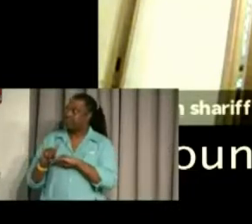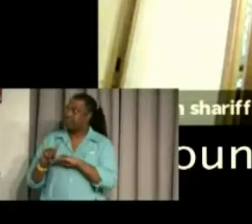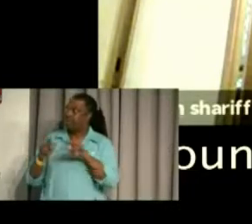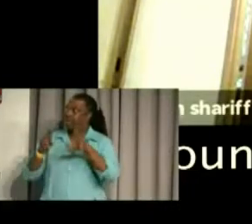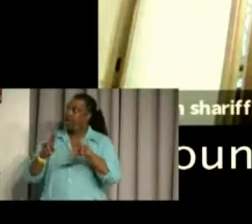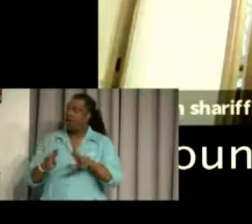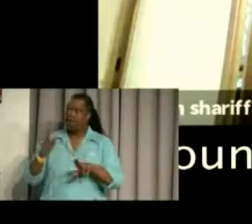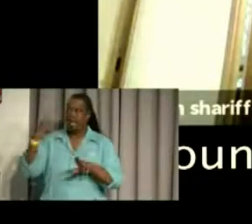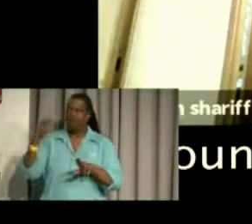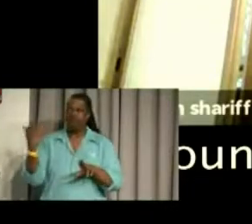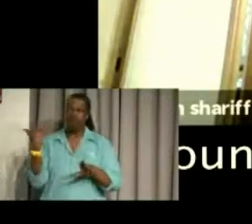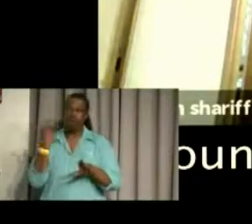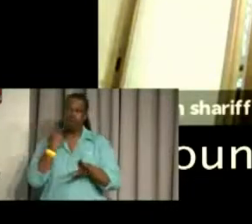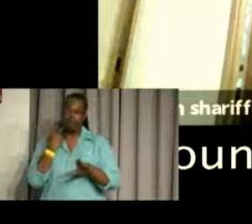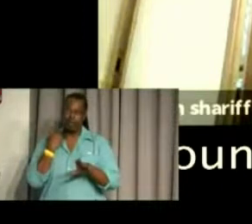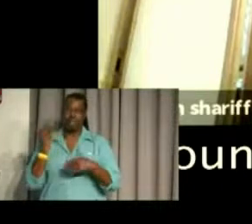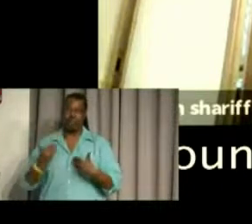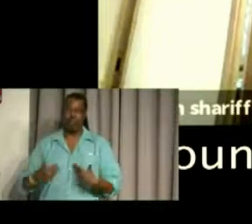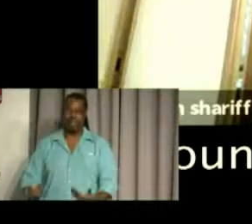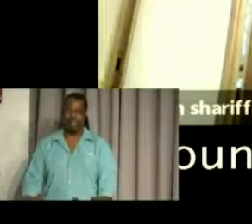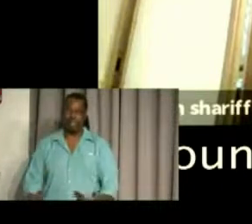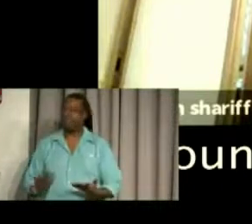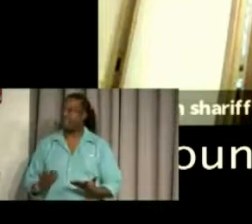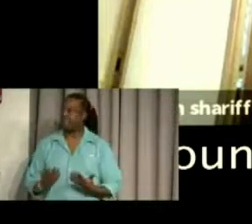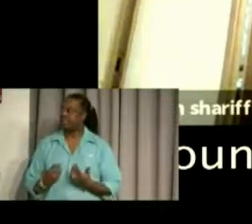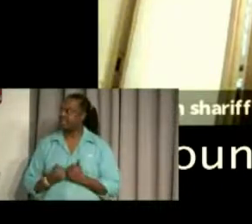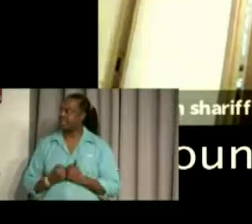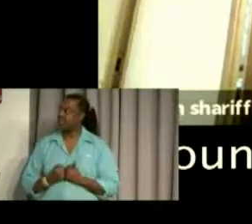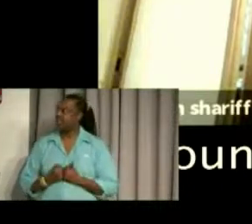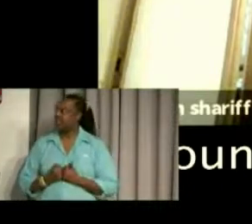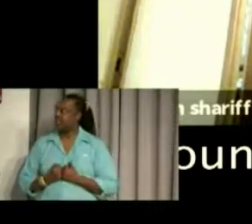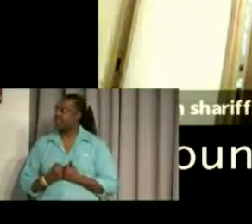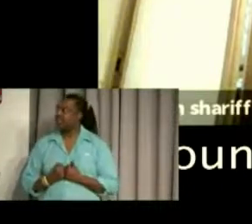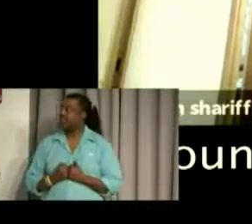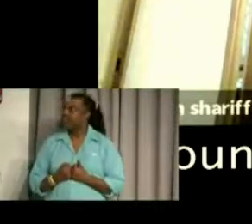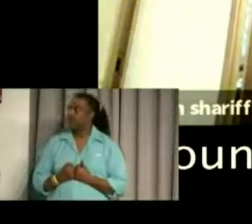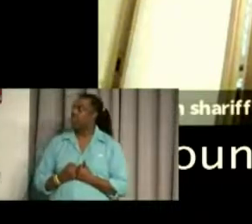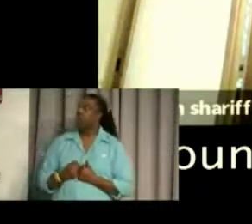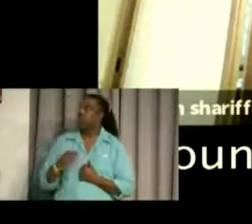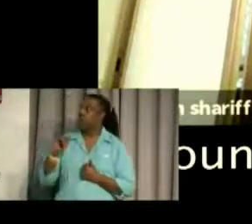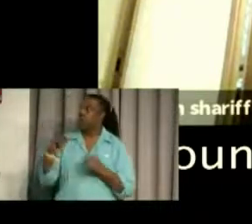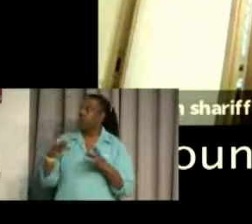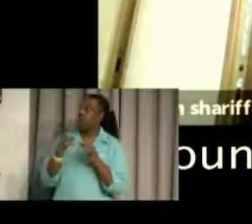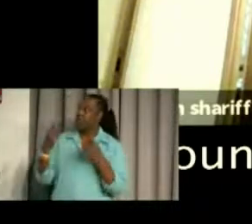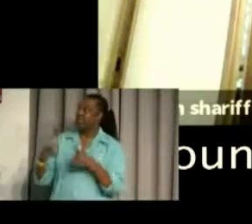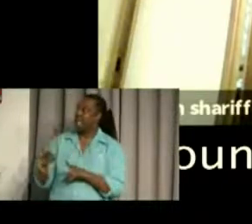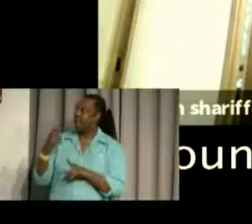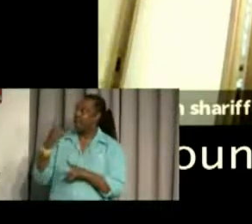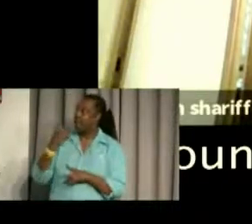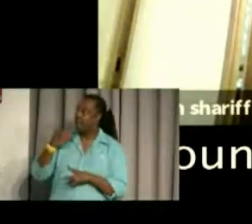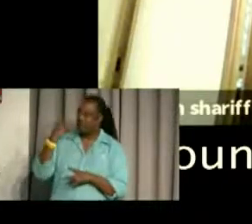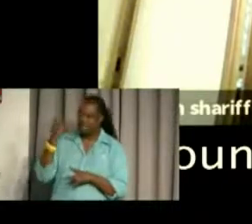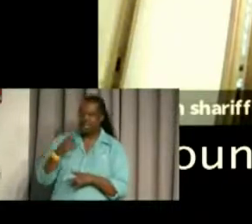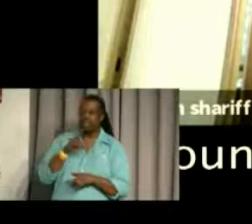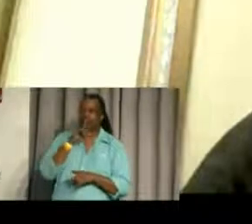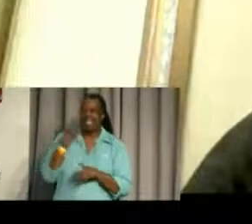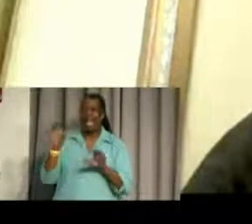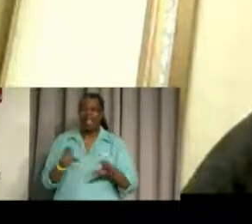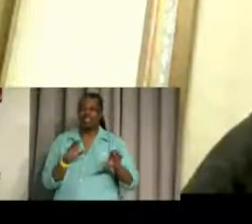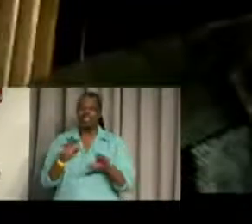apply for bankruptcy proceedings. And the Flint water crisis happened because it was an action of the emergency